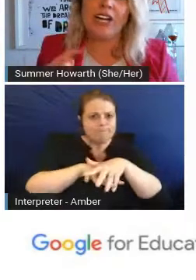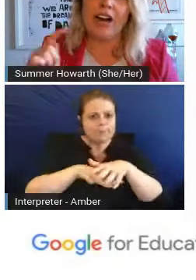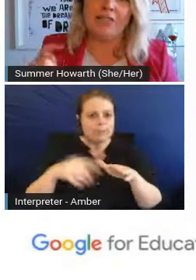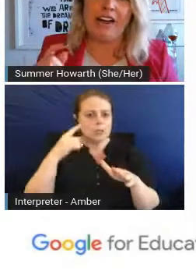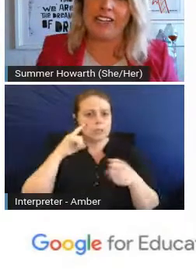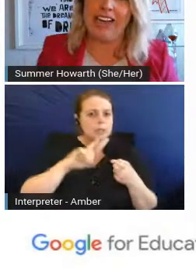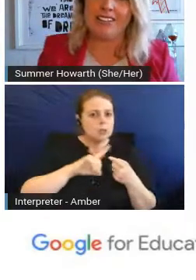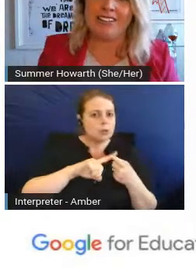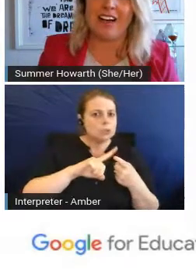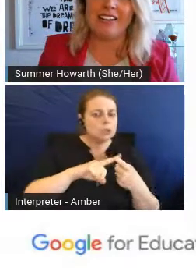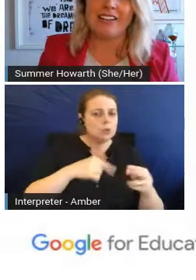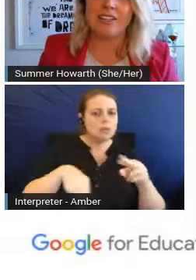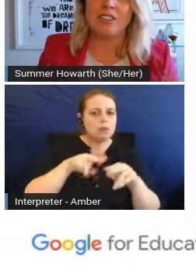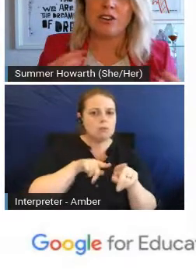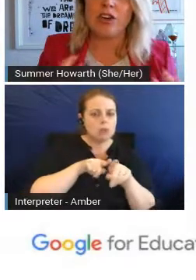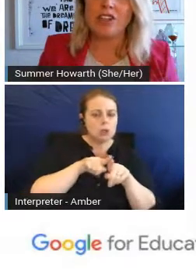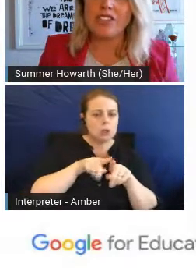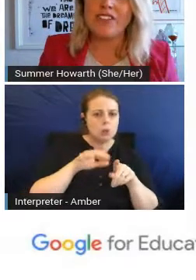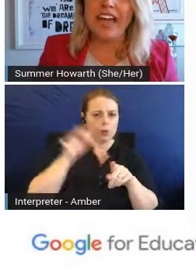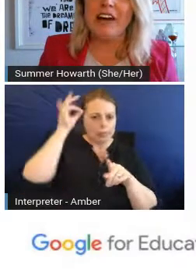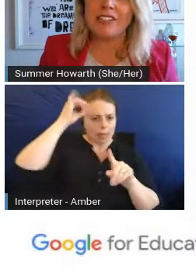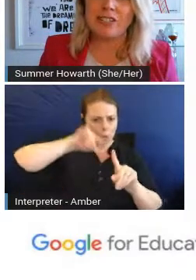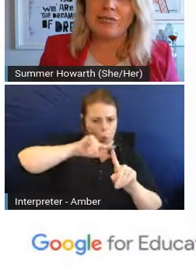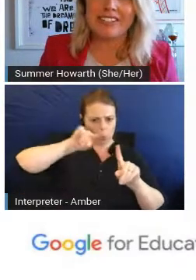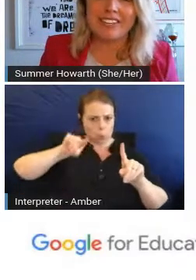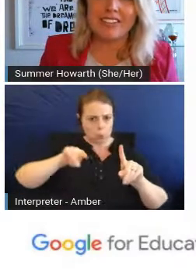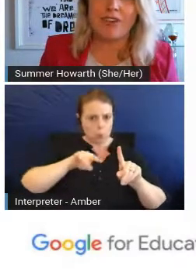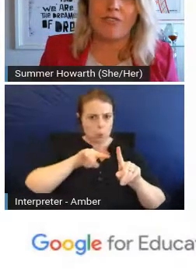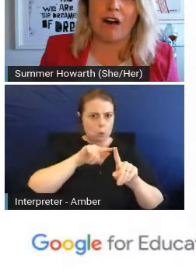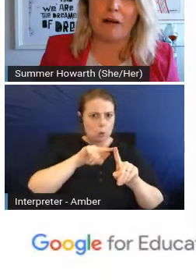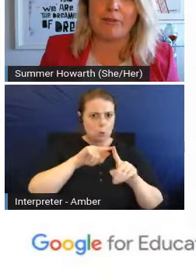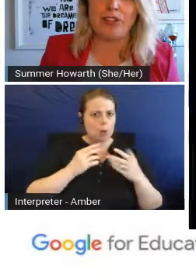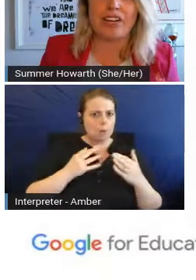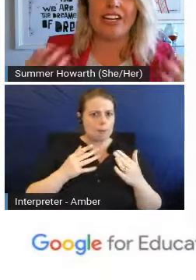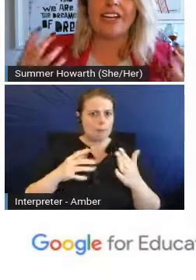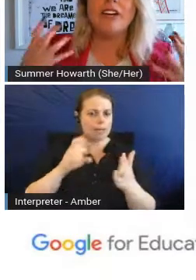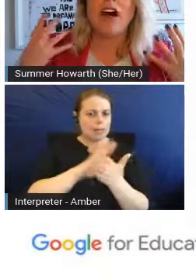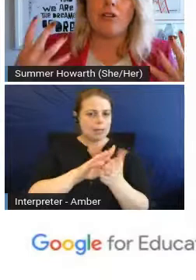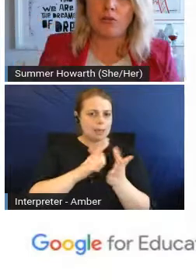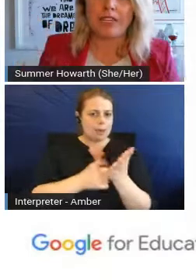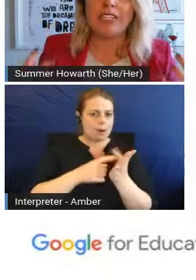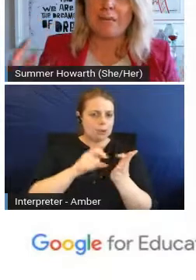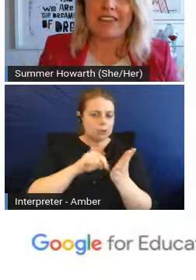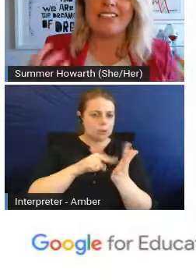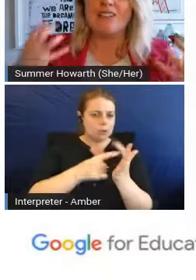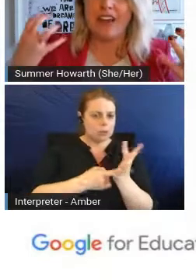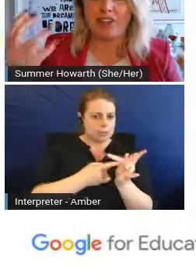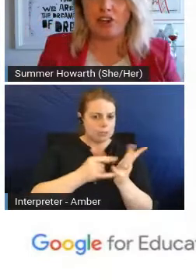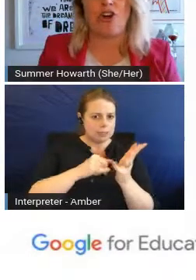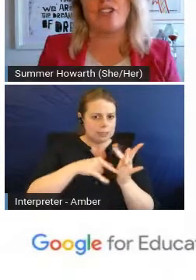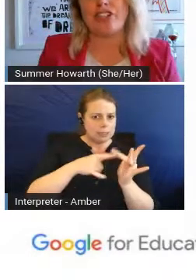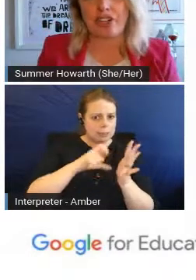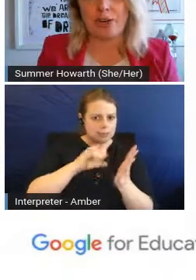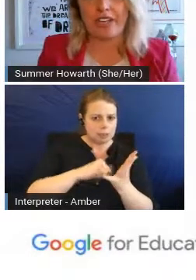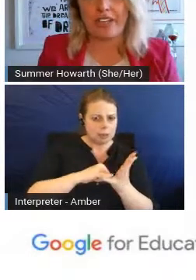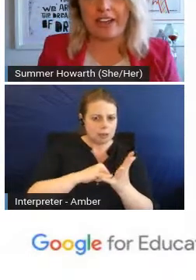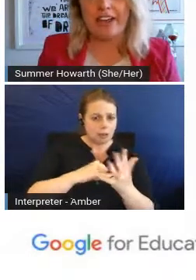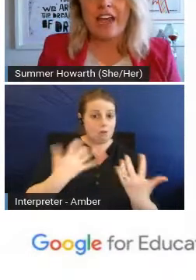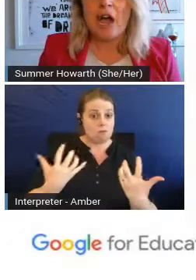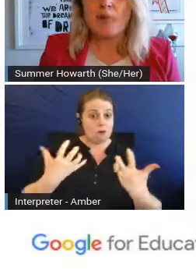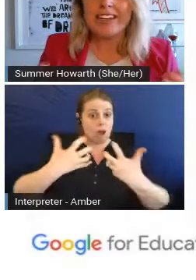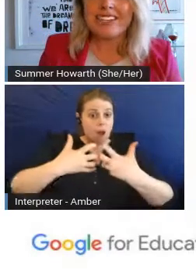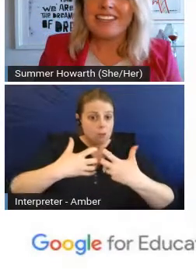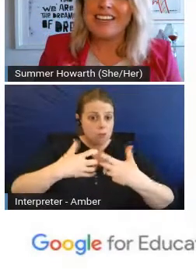yellow around the outside. So lots of the characteristics of hybrid learning are really based around the continuity